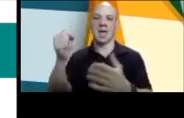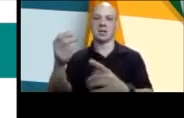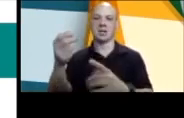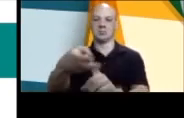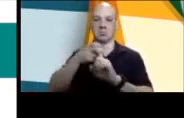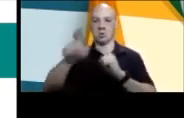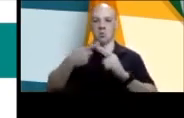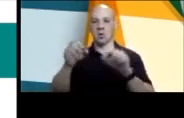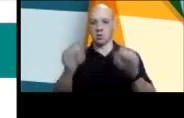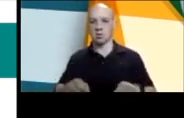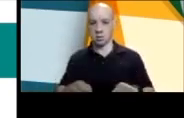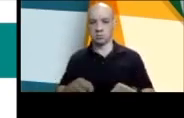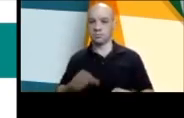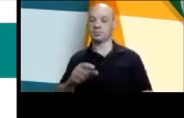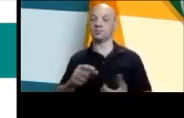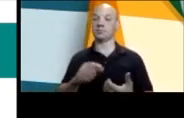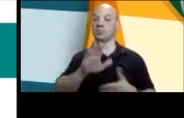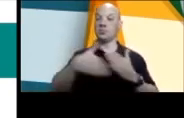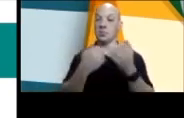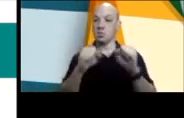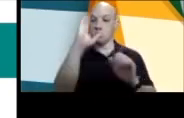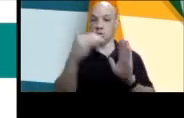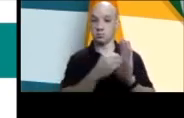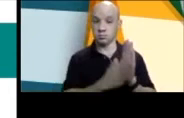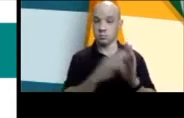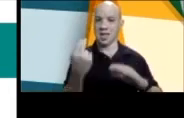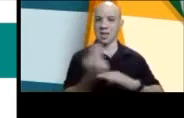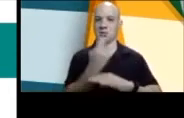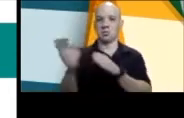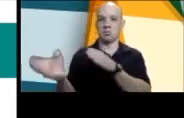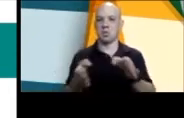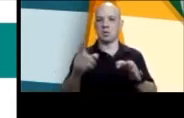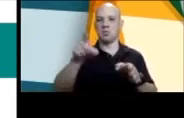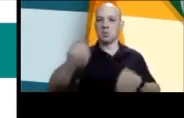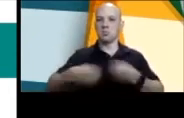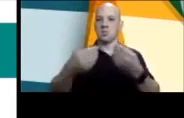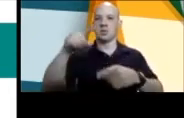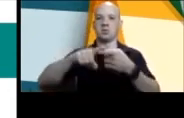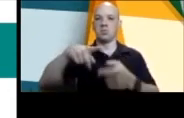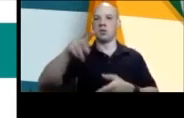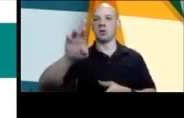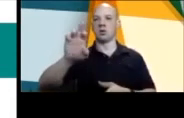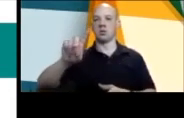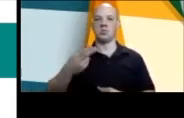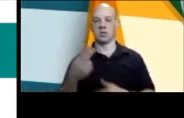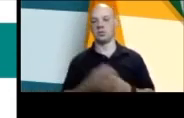should be documented and utilization plans should be provided to PRDOH.